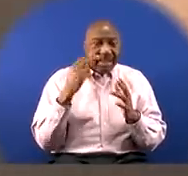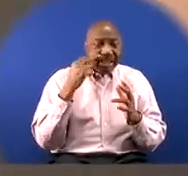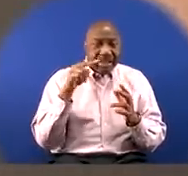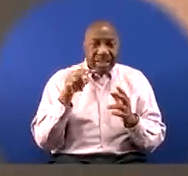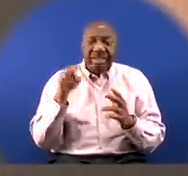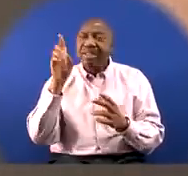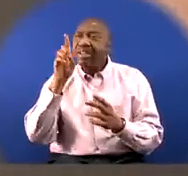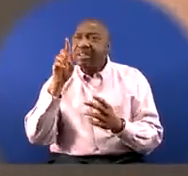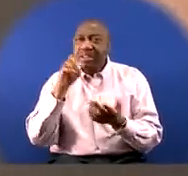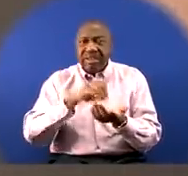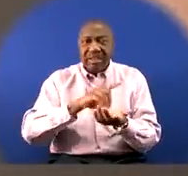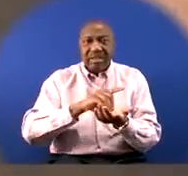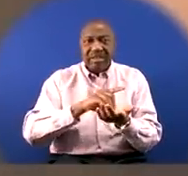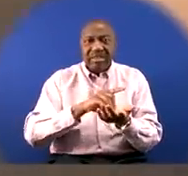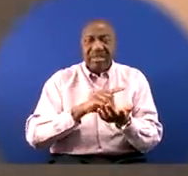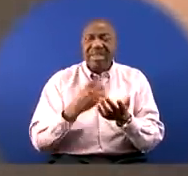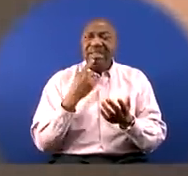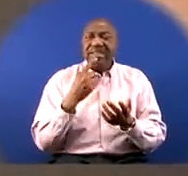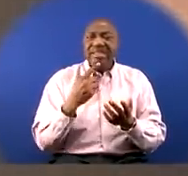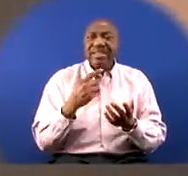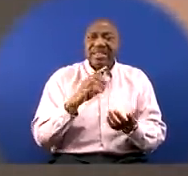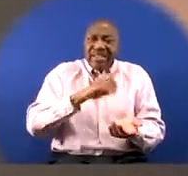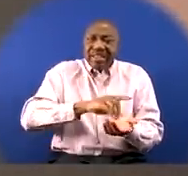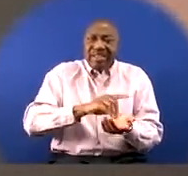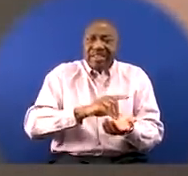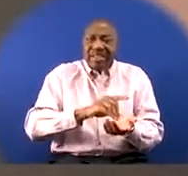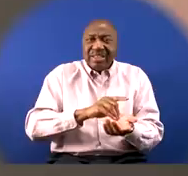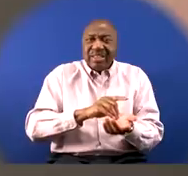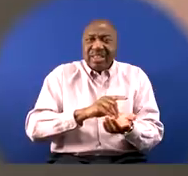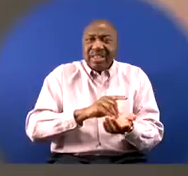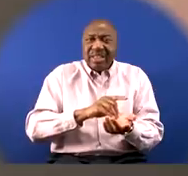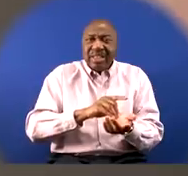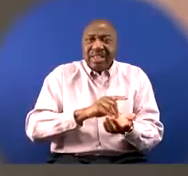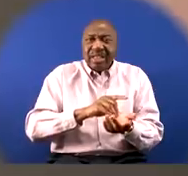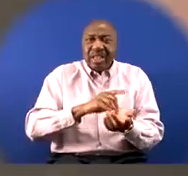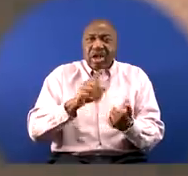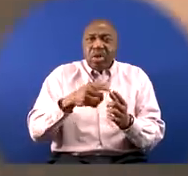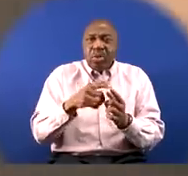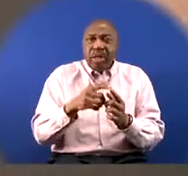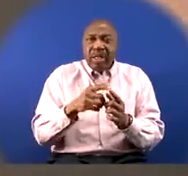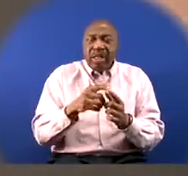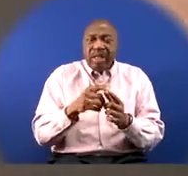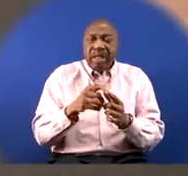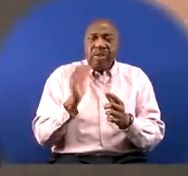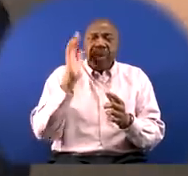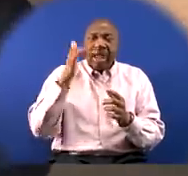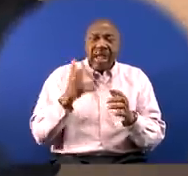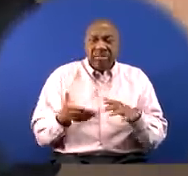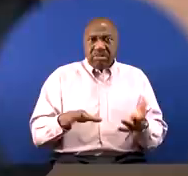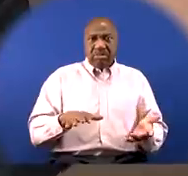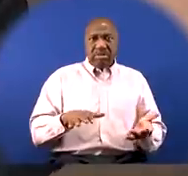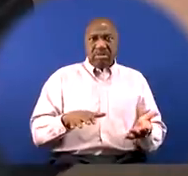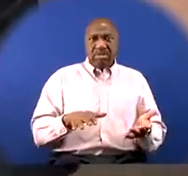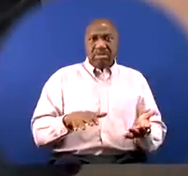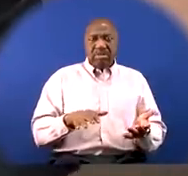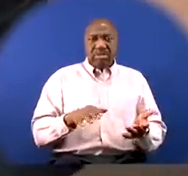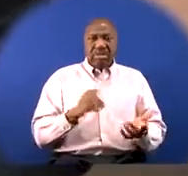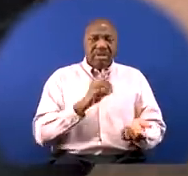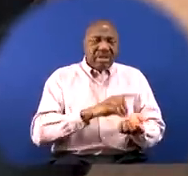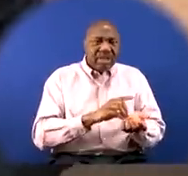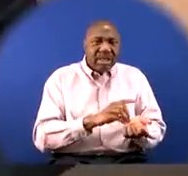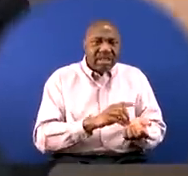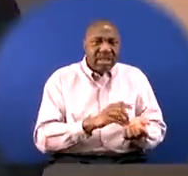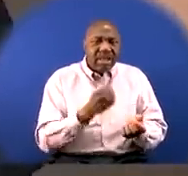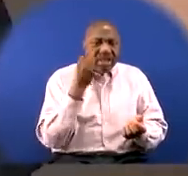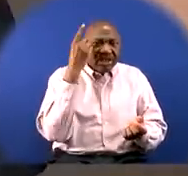the doctor and said, "Doctor, when am I going to die?" The doctor